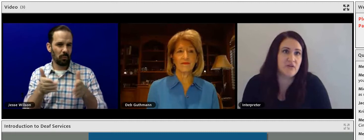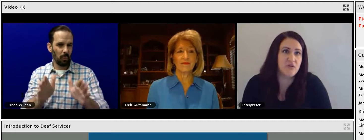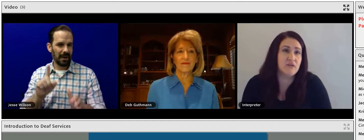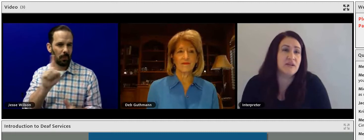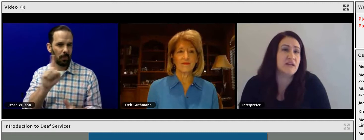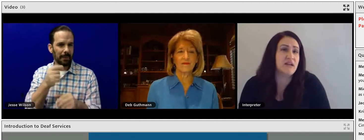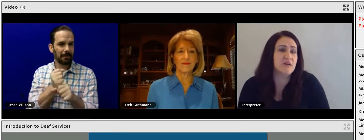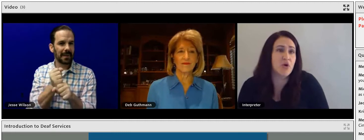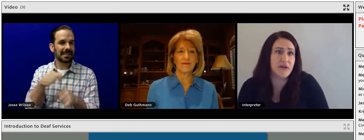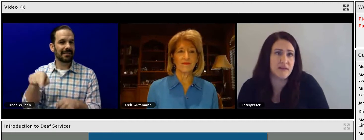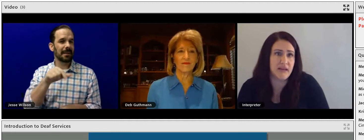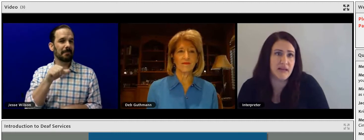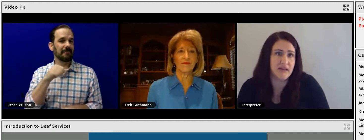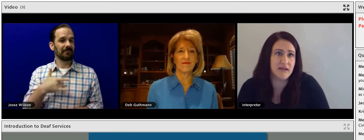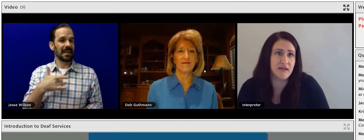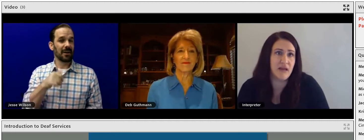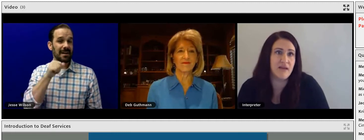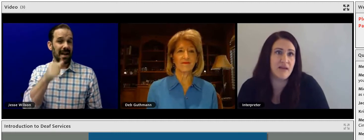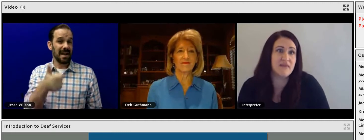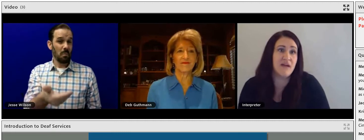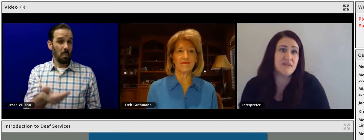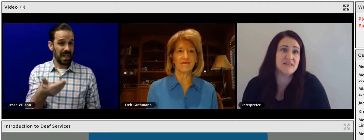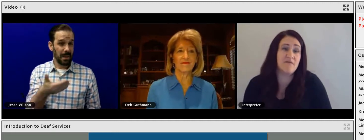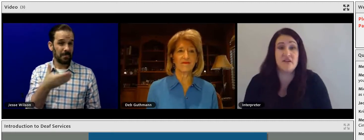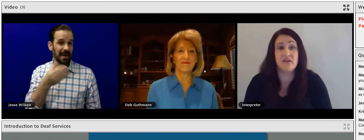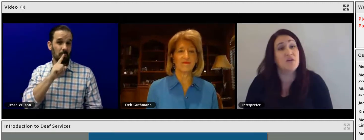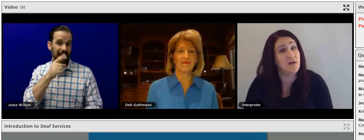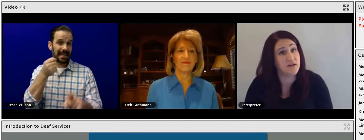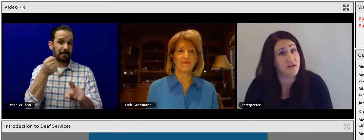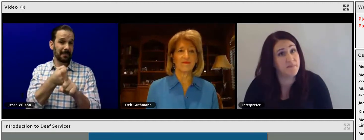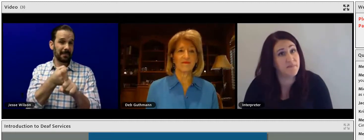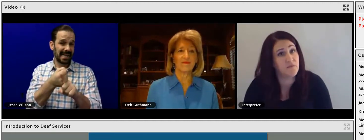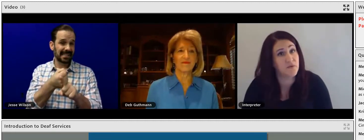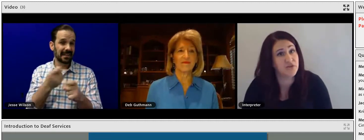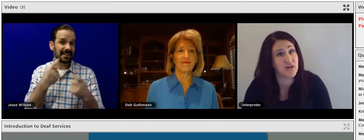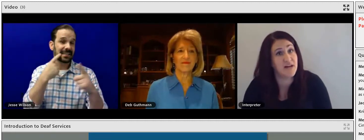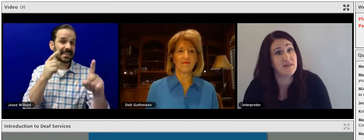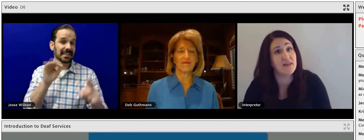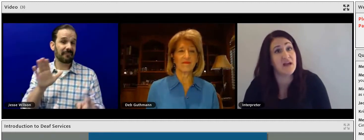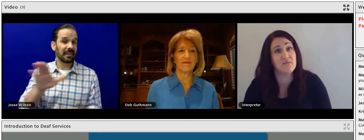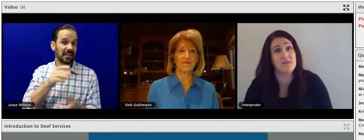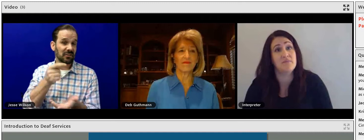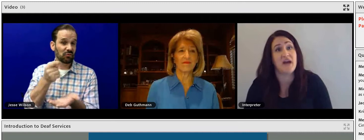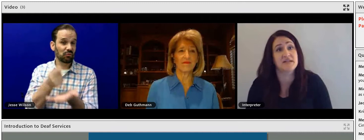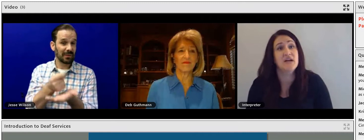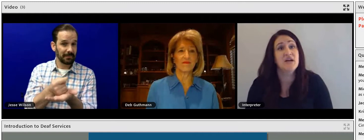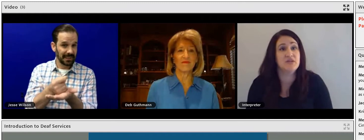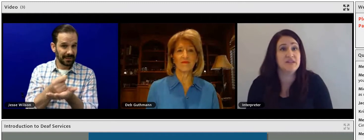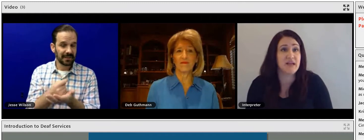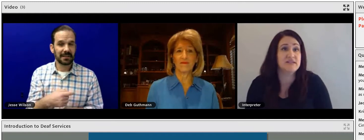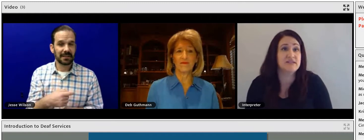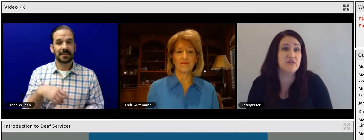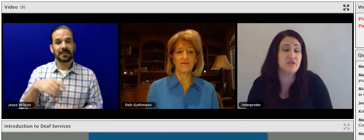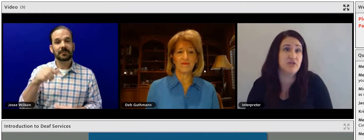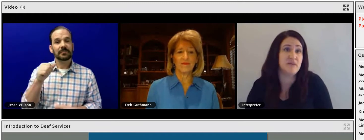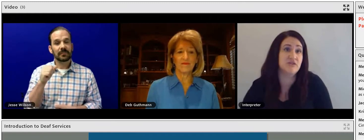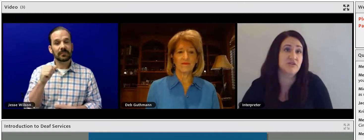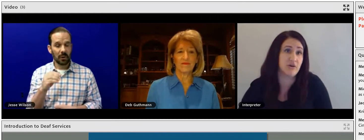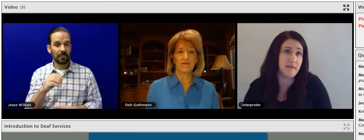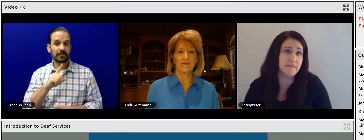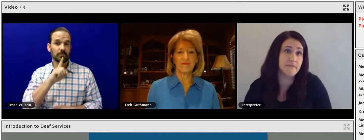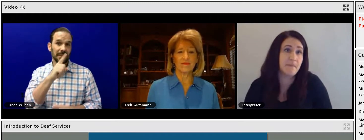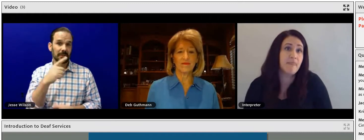in the deaf and hard of hearing community inappropriately. And then that makes them feel unwelcome for treatment, and then that can impact their success